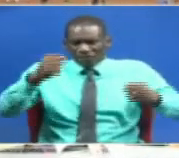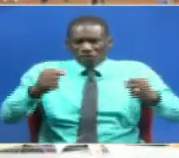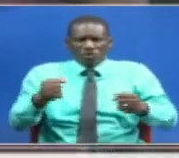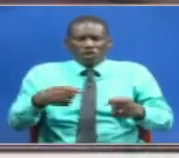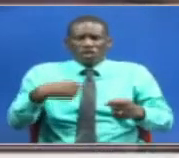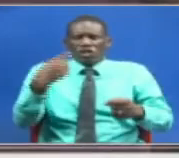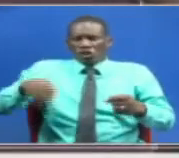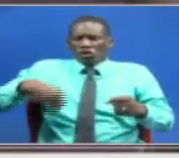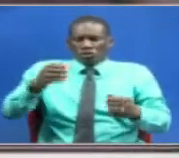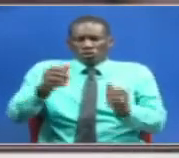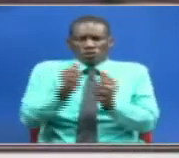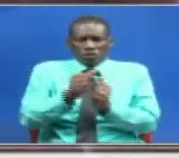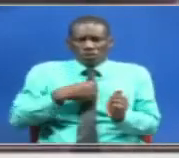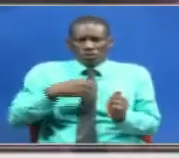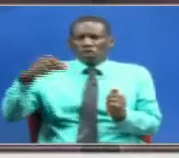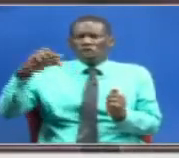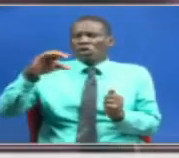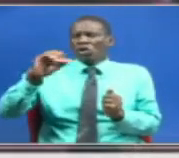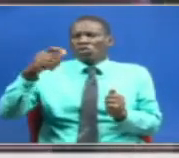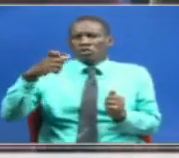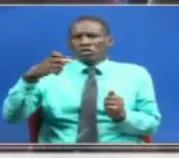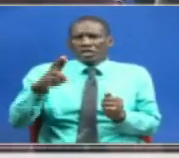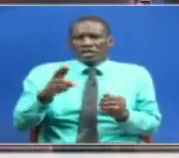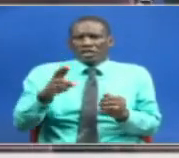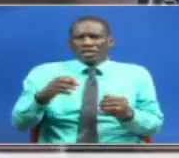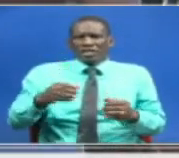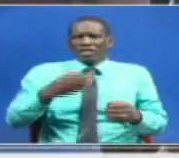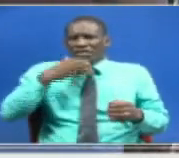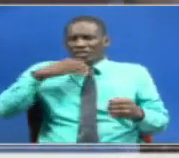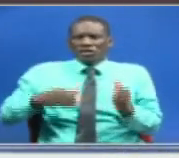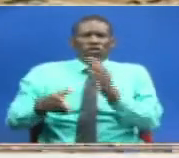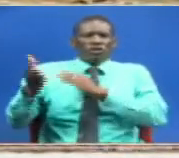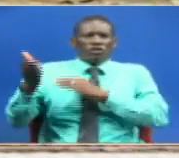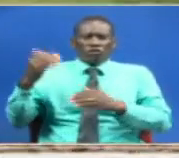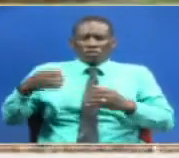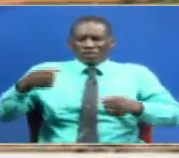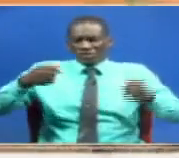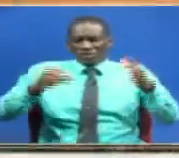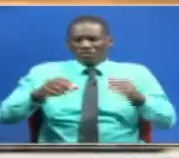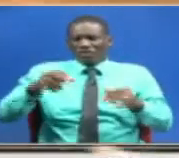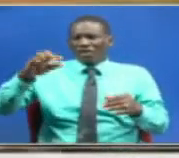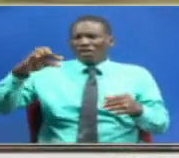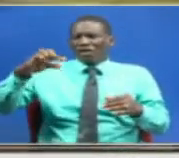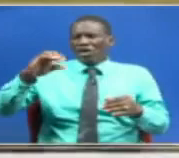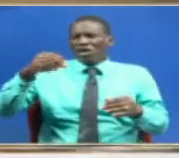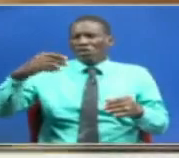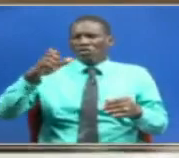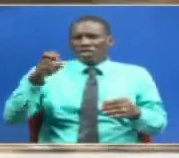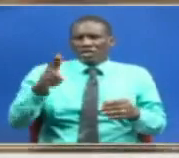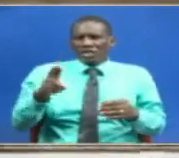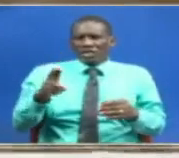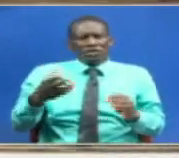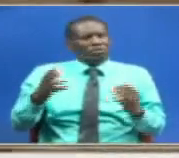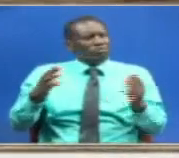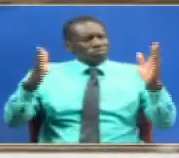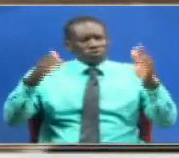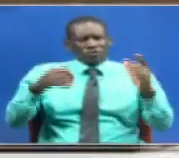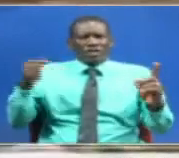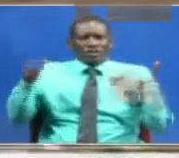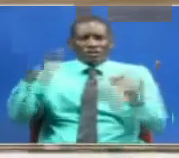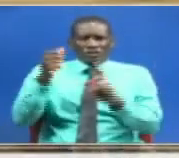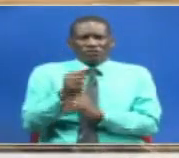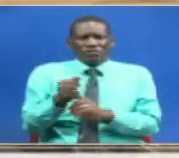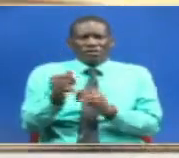me. Gohil, who is the son of former rally driver Sushil Gohil, was quick not to take all the praise for his achievement